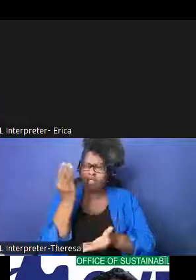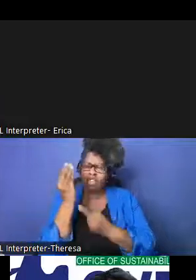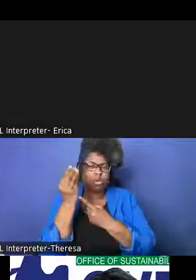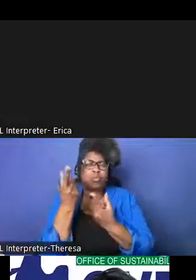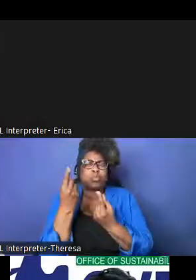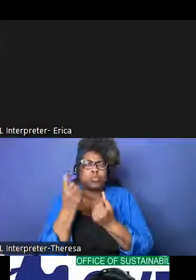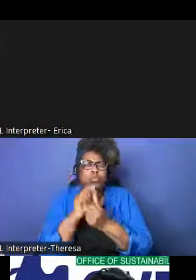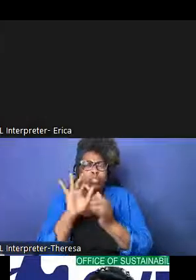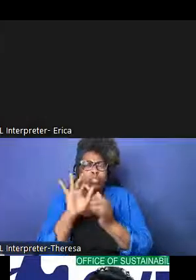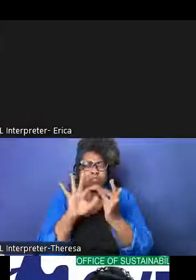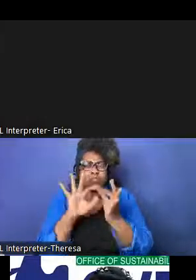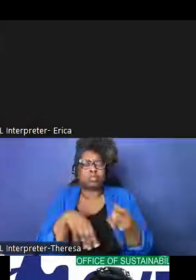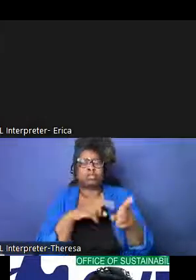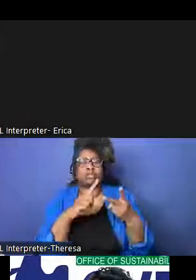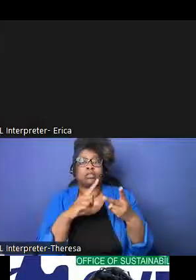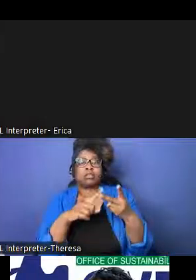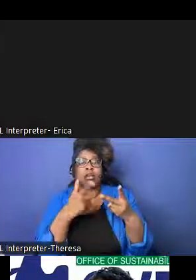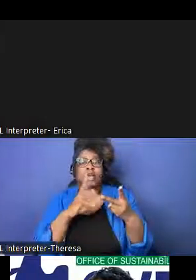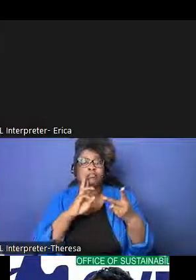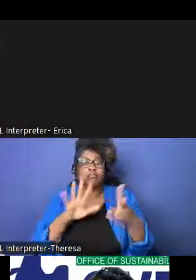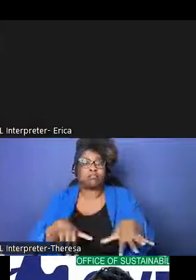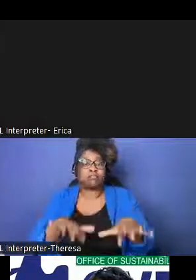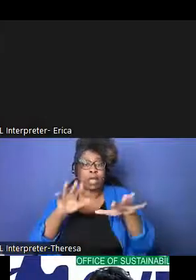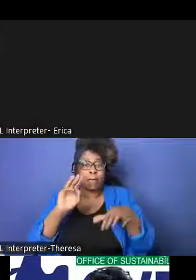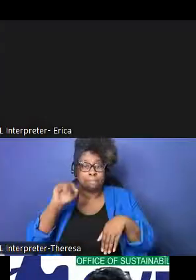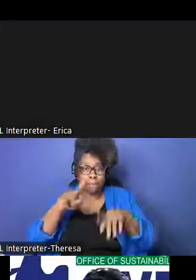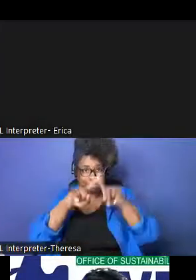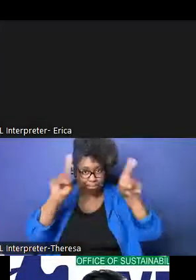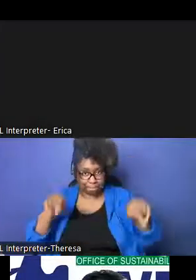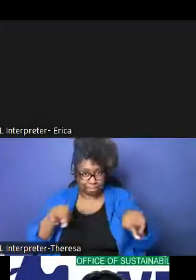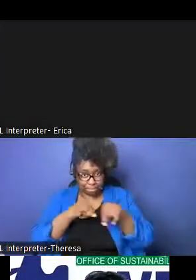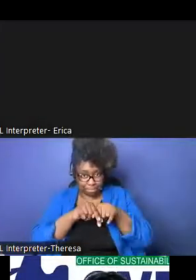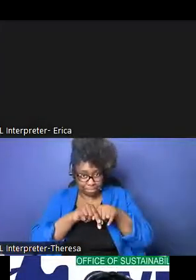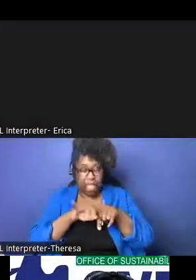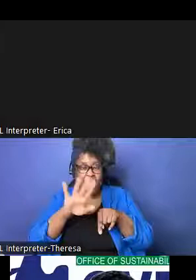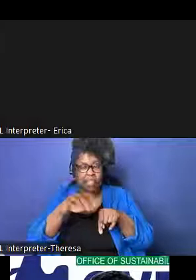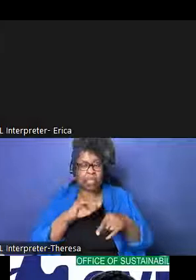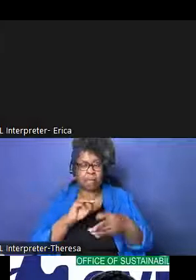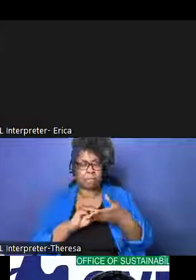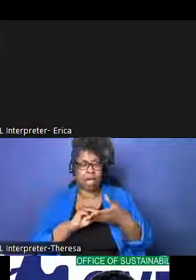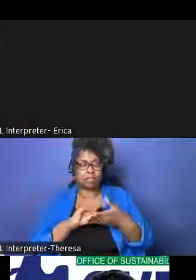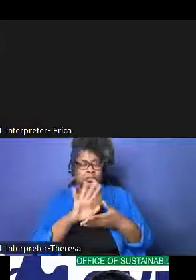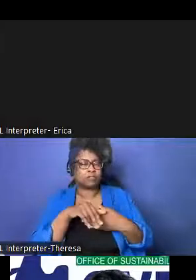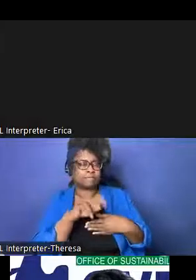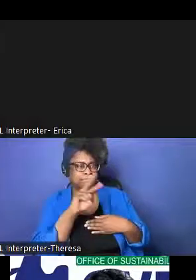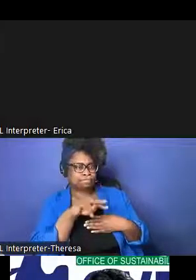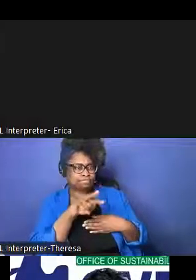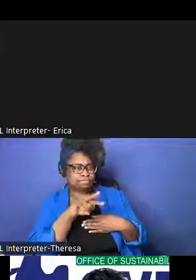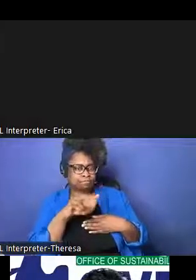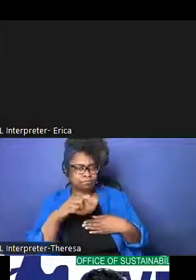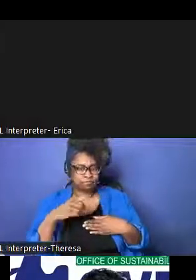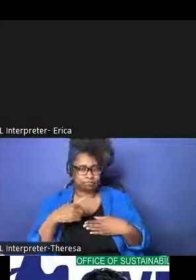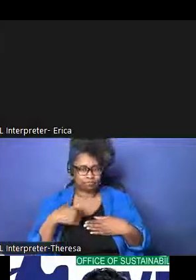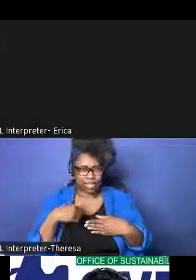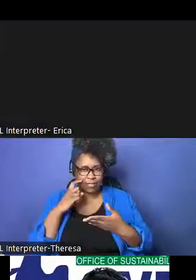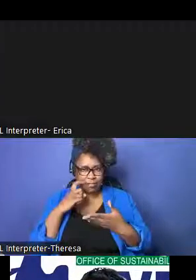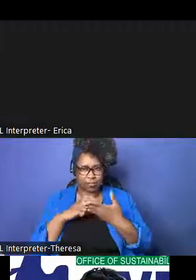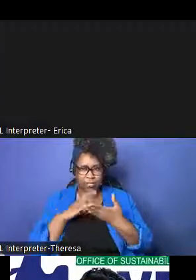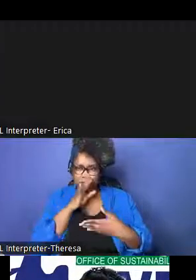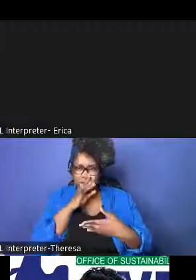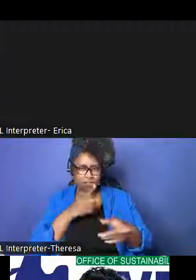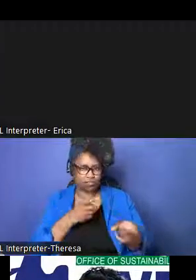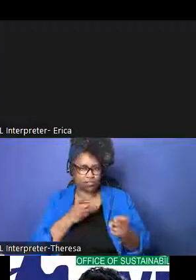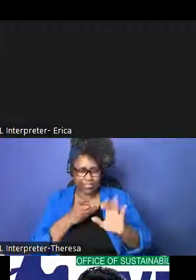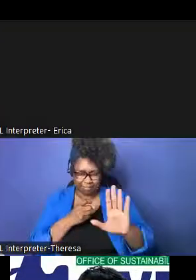also want to take a look at our flood maps and some of the models that have been developed. I am catching myself from being too fast, so sorry